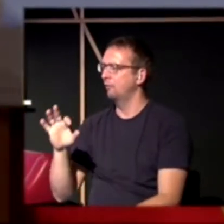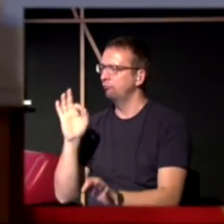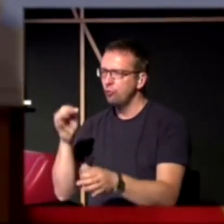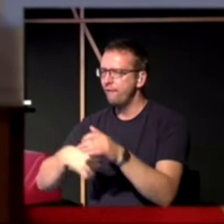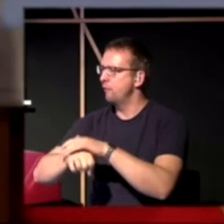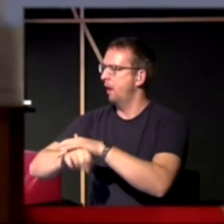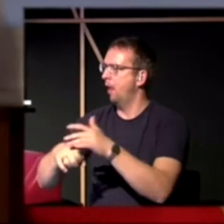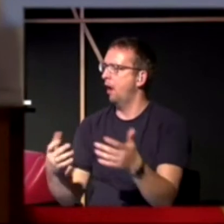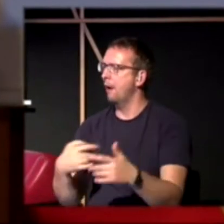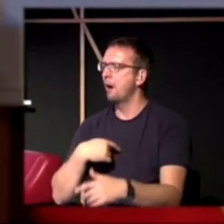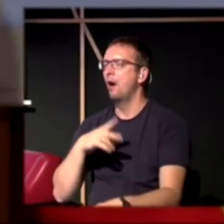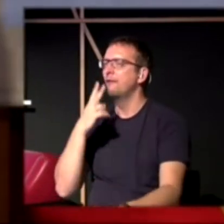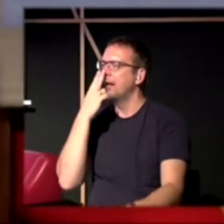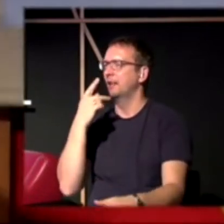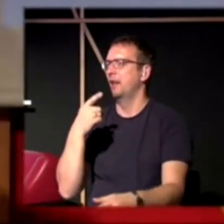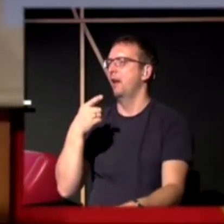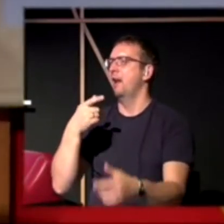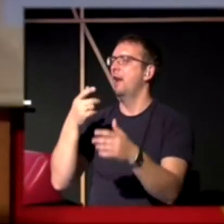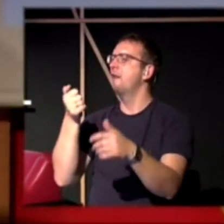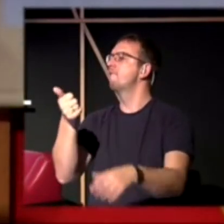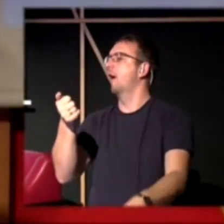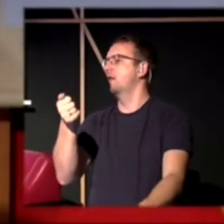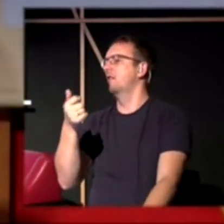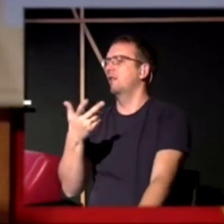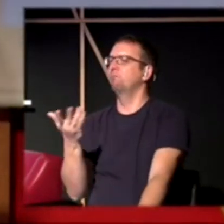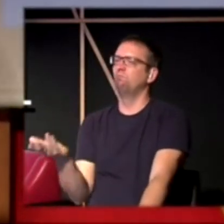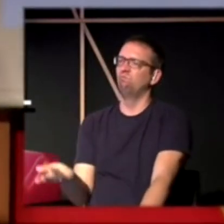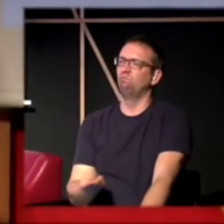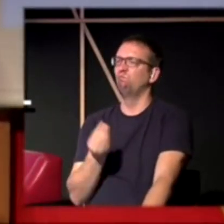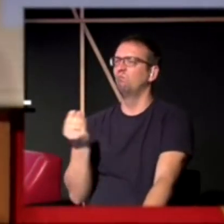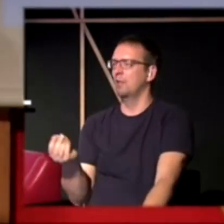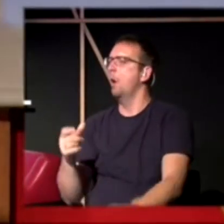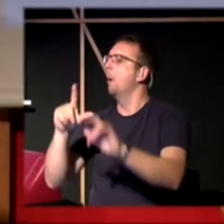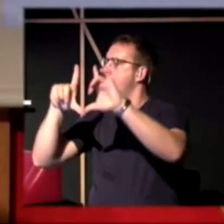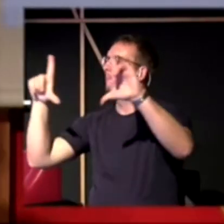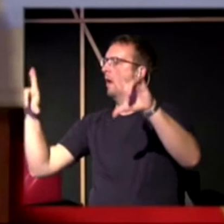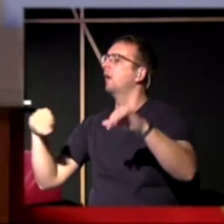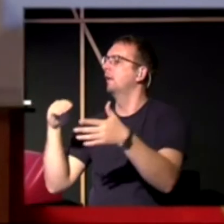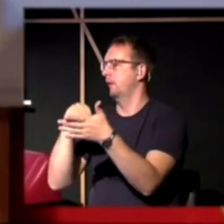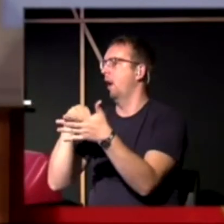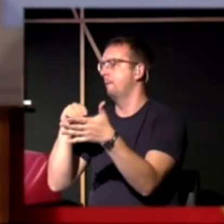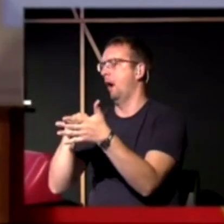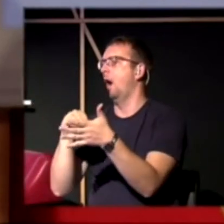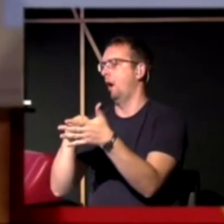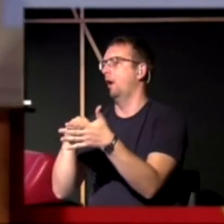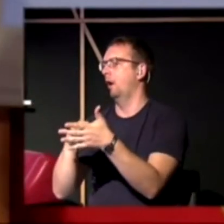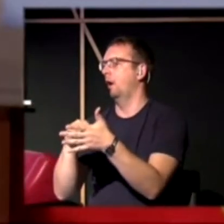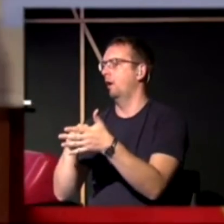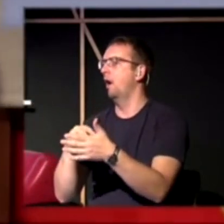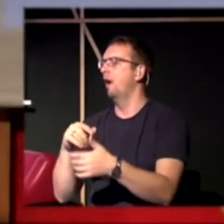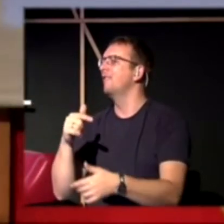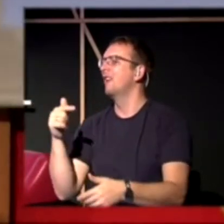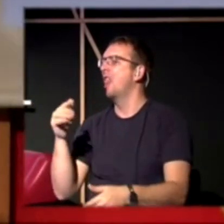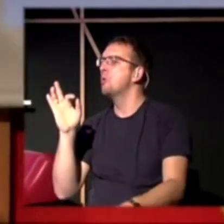agree that anything can be. Martin Tyler does a very, very good job, but he's not asked to audio describe. He's not asked to provide commentary